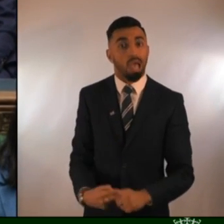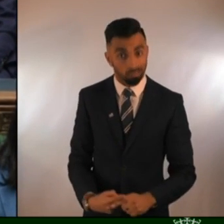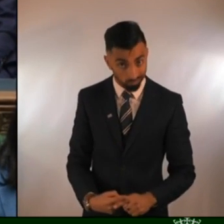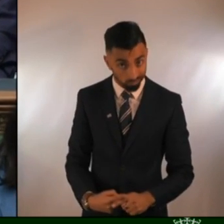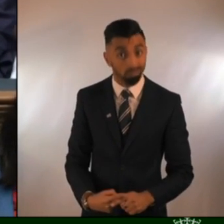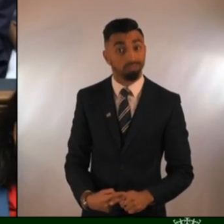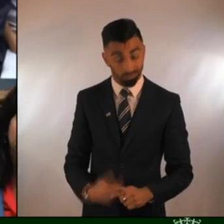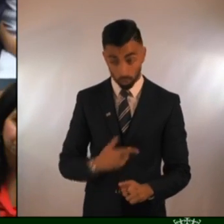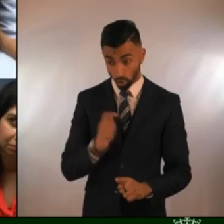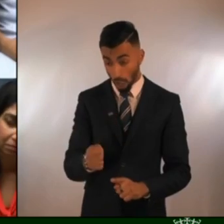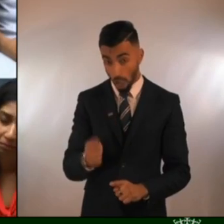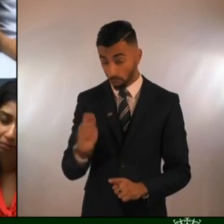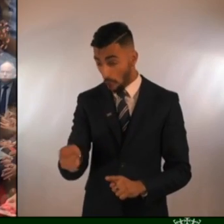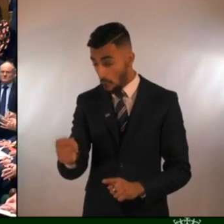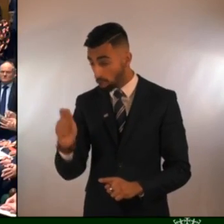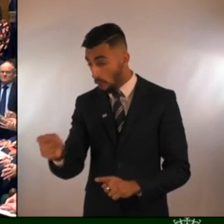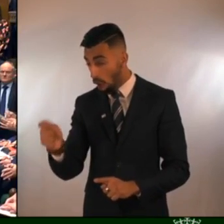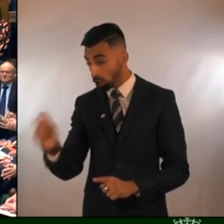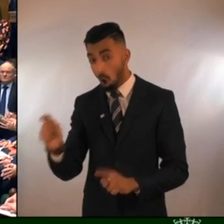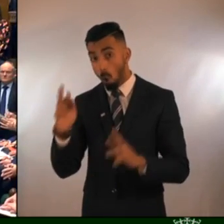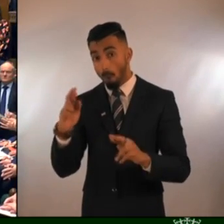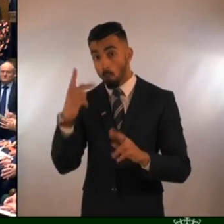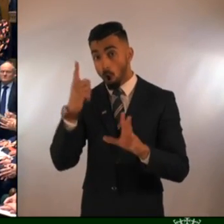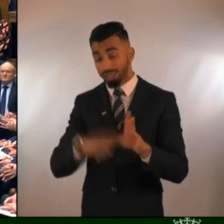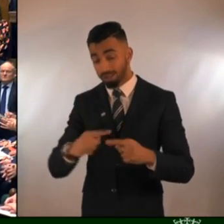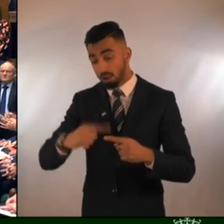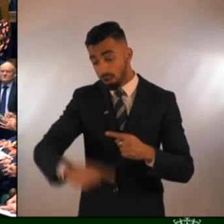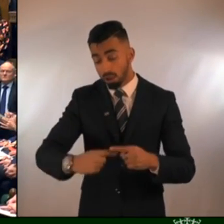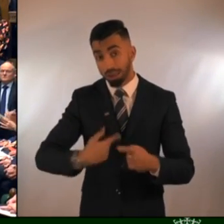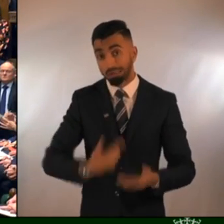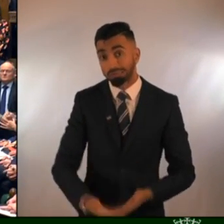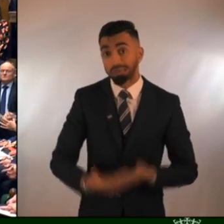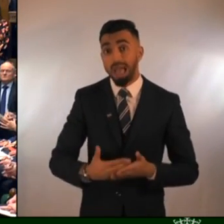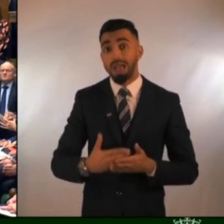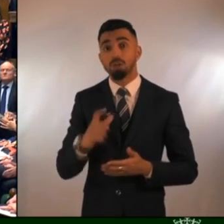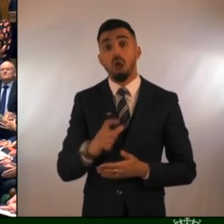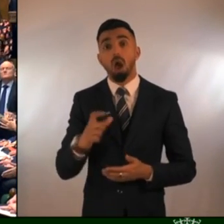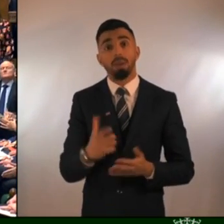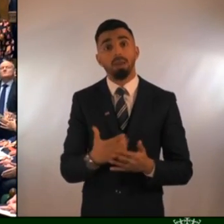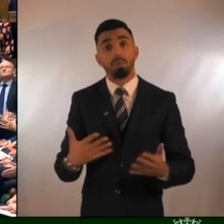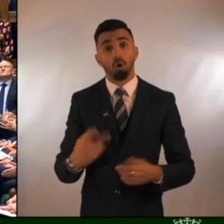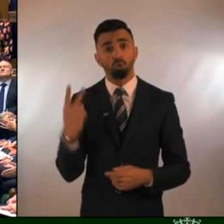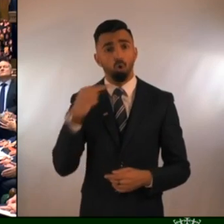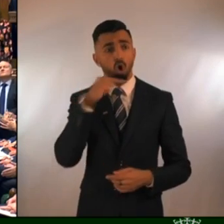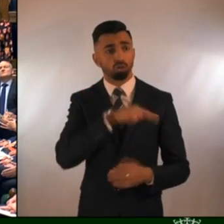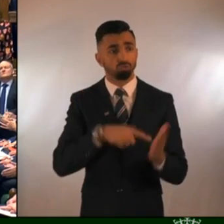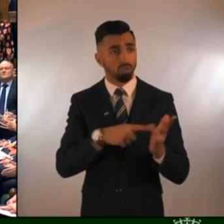nearly 200,000 tonnes. Let me now turn to red diesel. The red diesel scheme allows selected